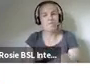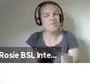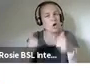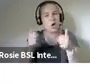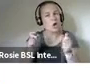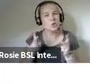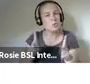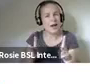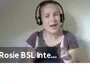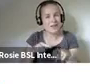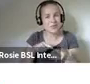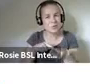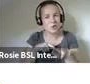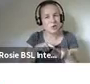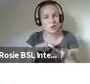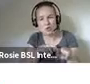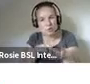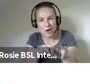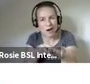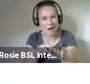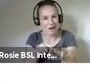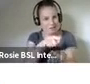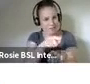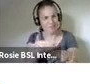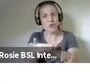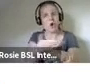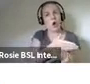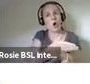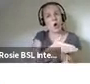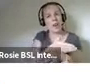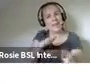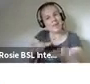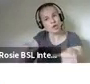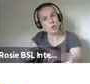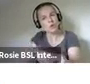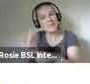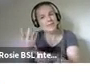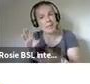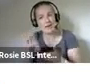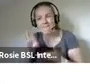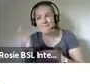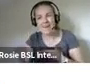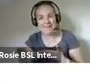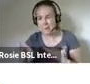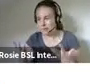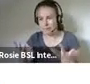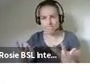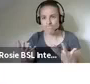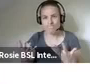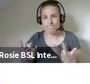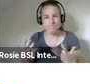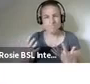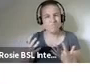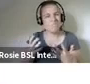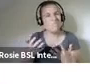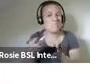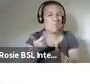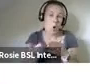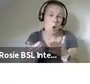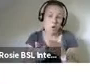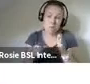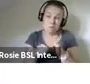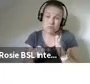tracking early childhood development investments. And there was often a problem in the coding system in